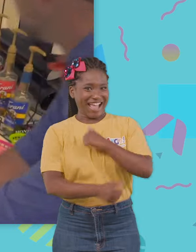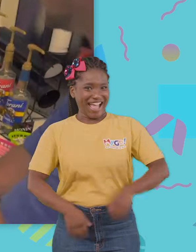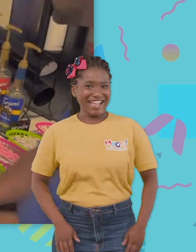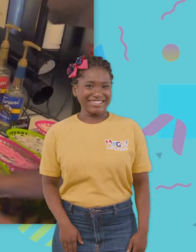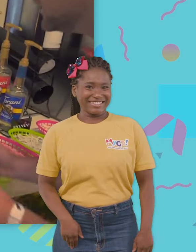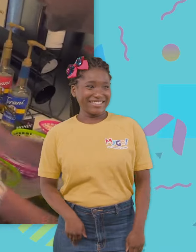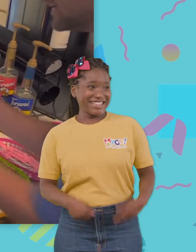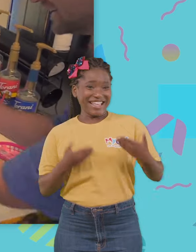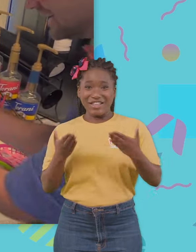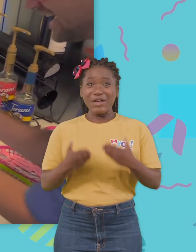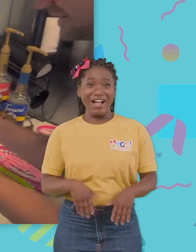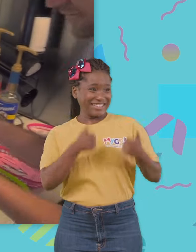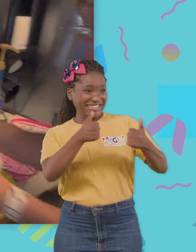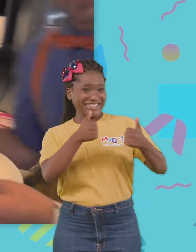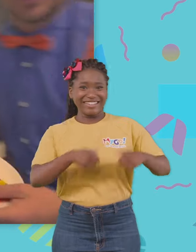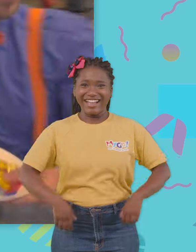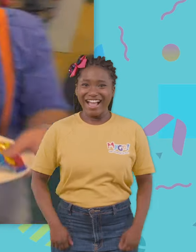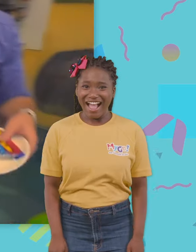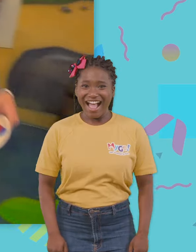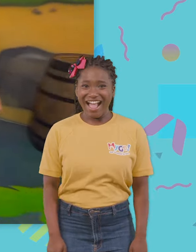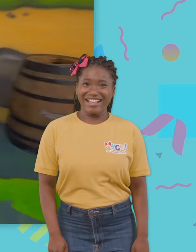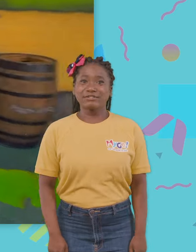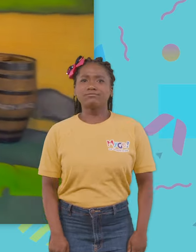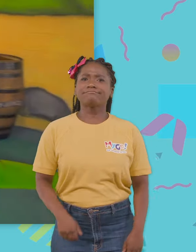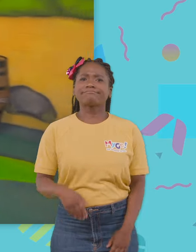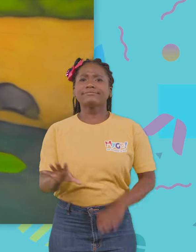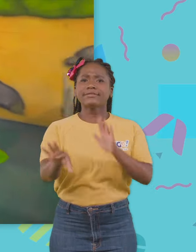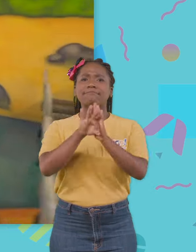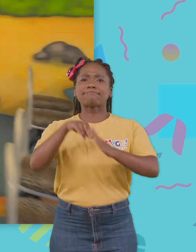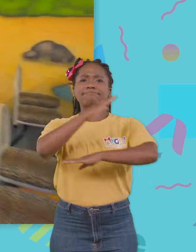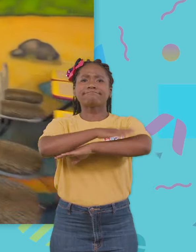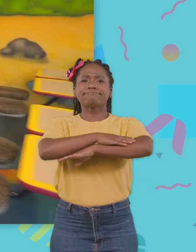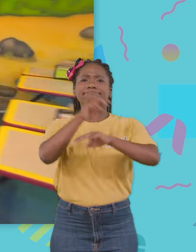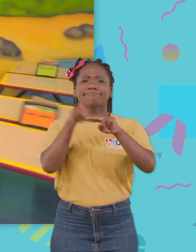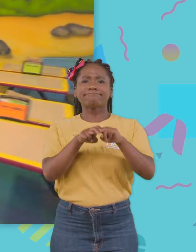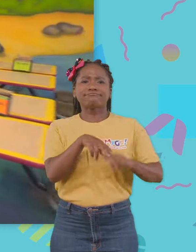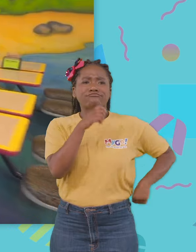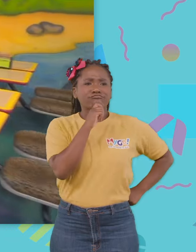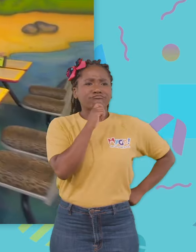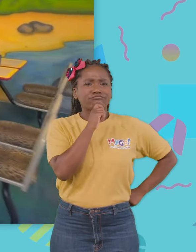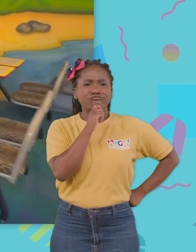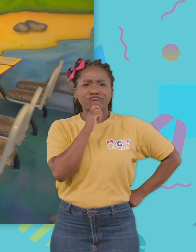crackers. There you go. Yum, thank you. Okay, let's find a place to sit.